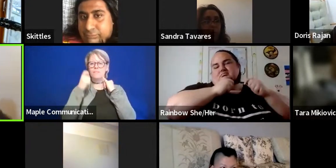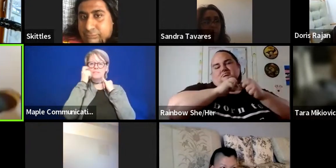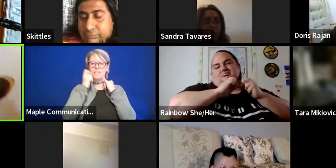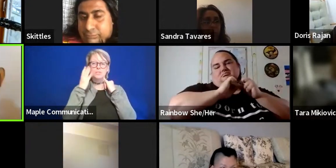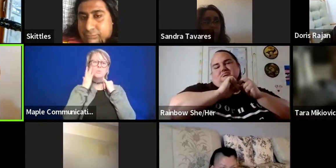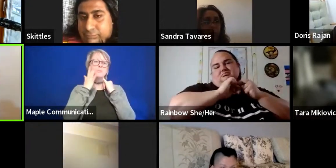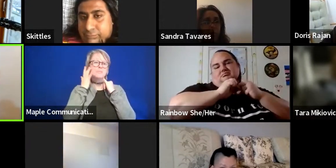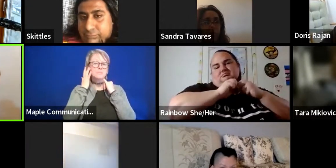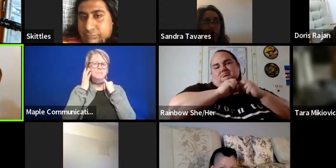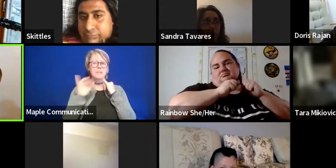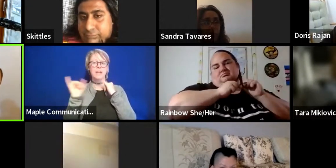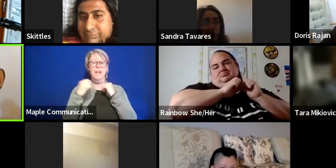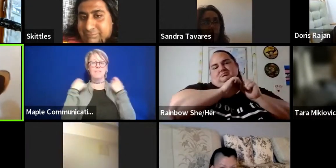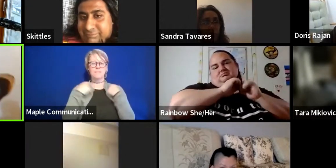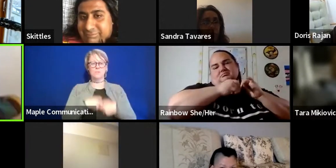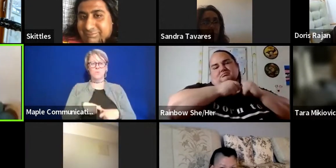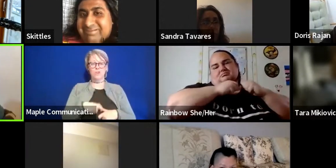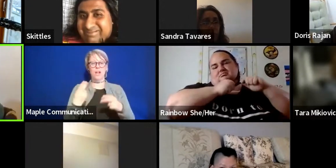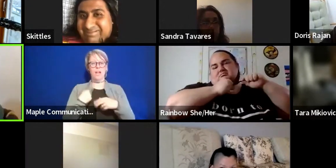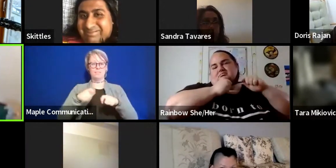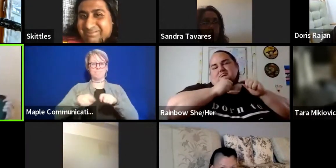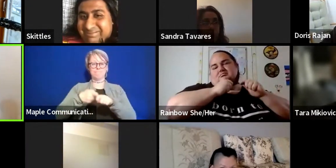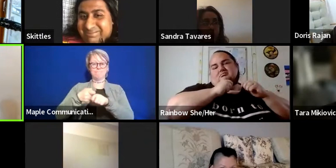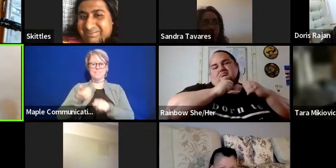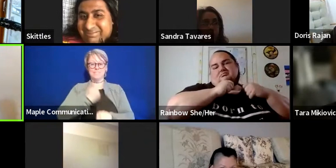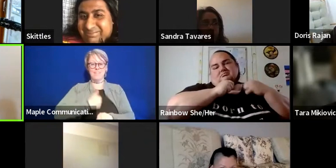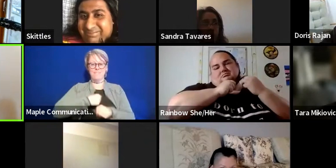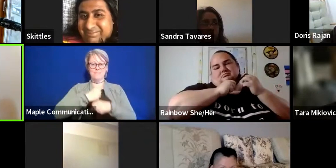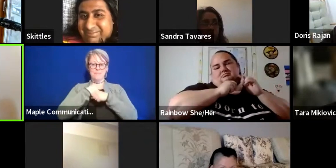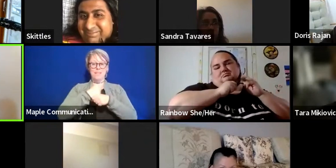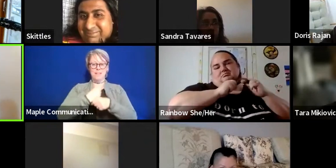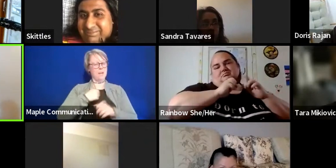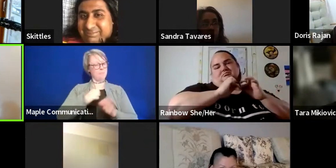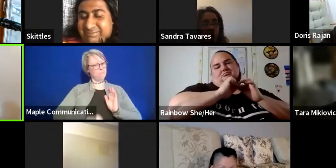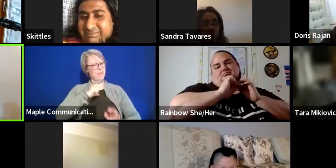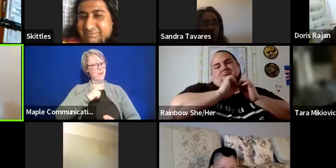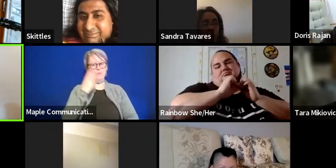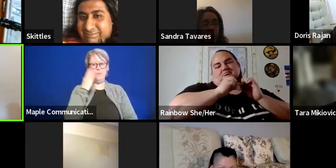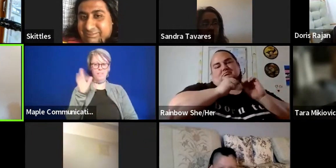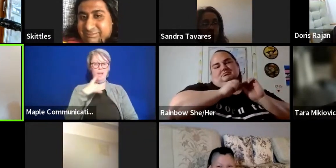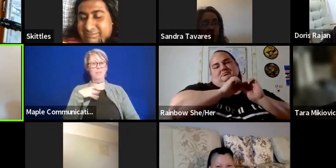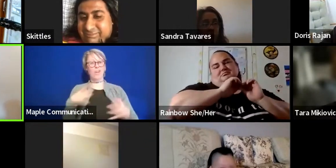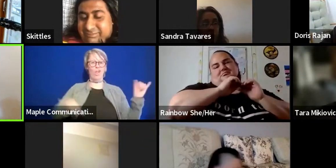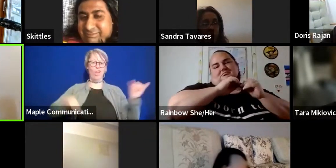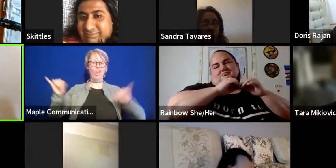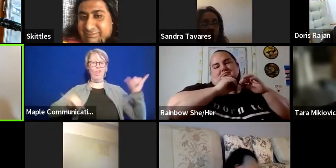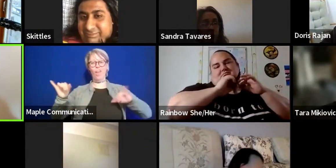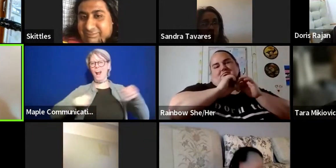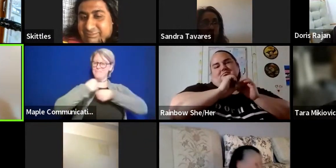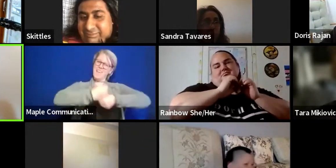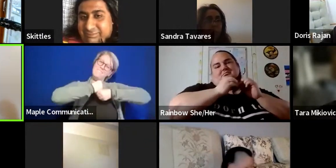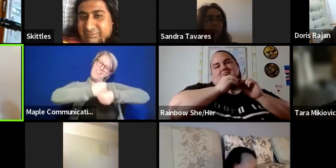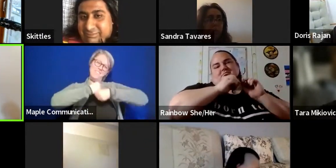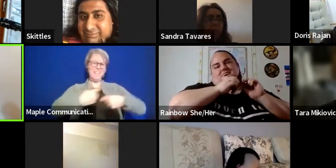and I'm currently wearing a sweater that I made myself, which I'm very proud of. So if you know me, you know I've been bragging about it all weekend.